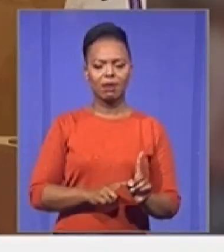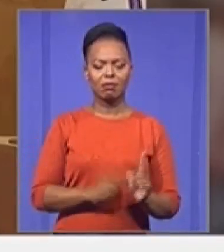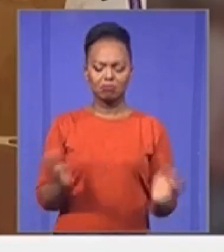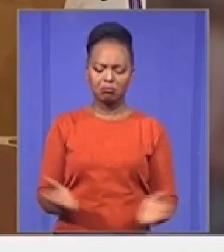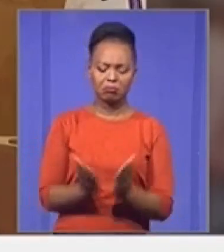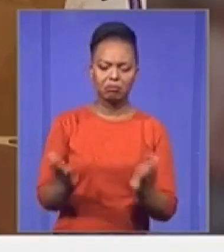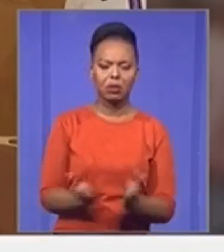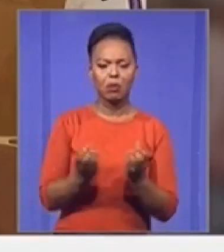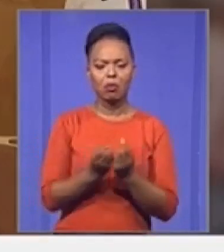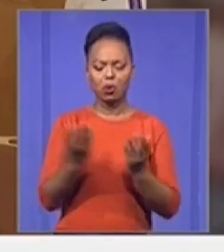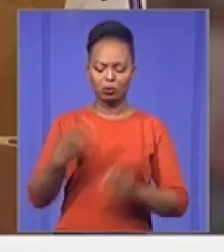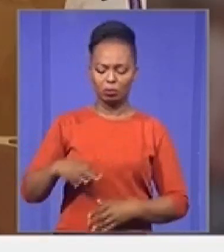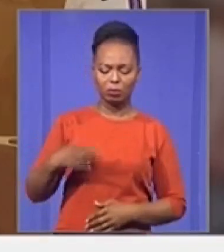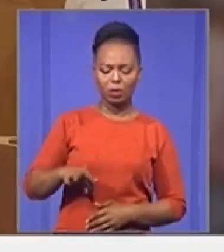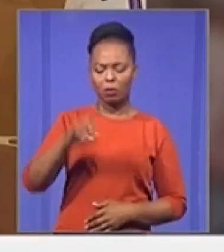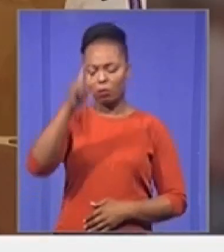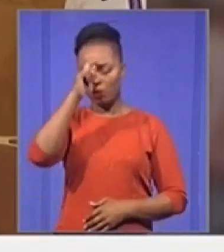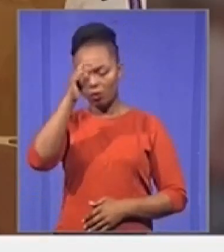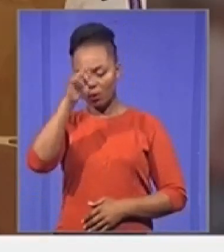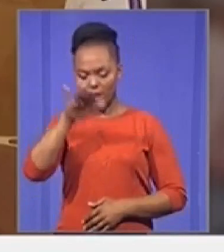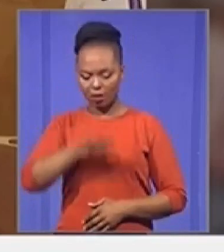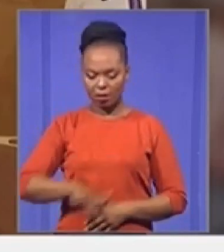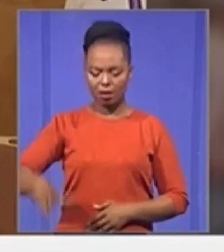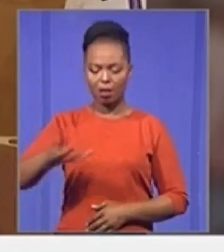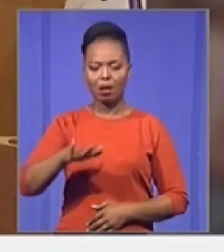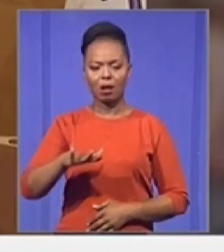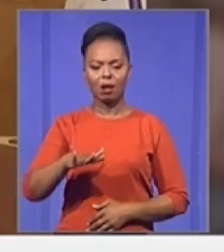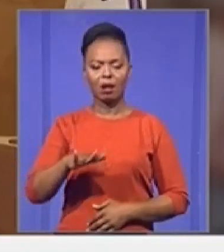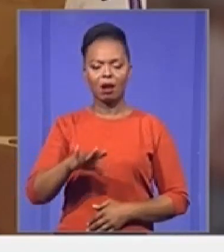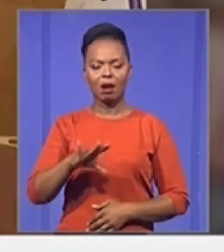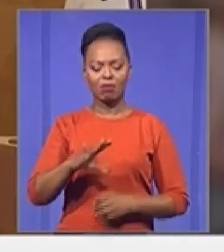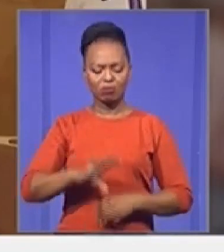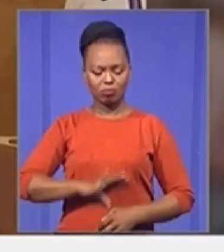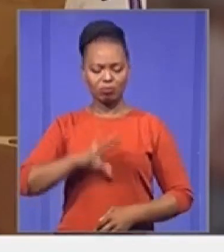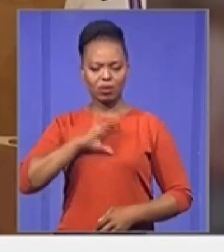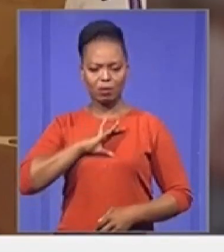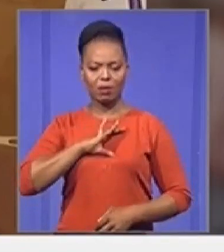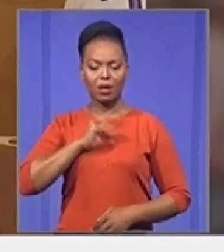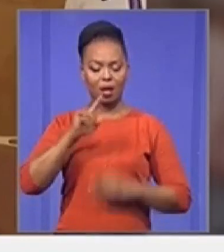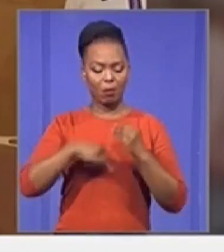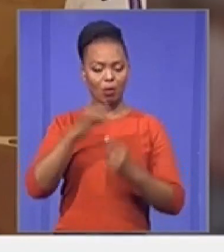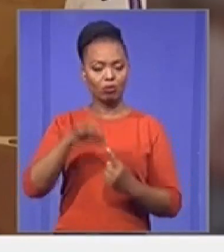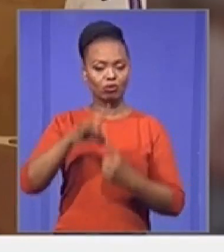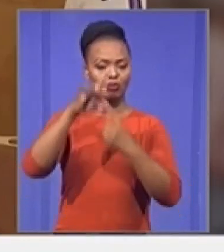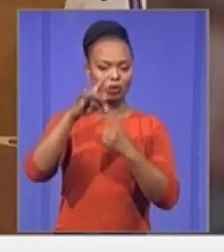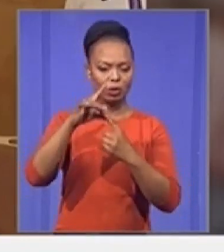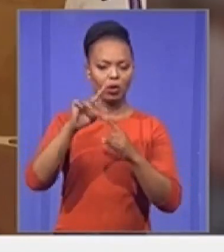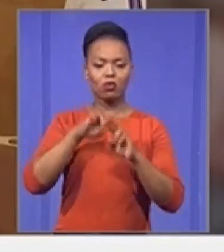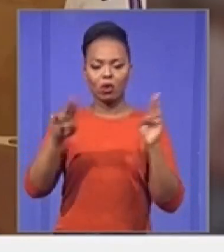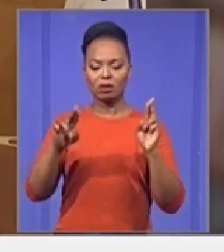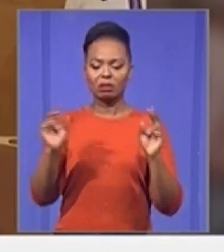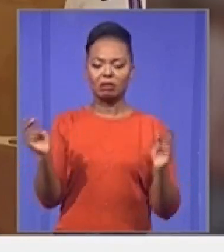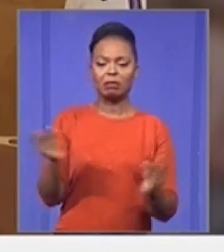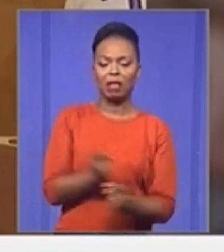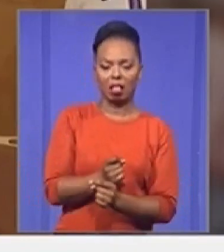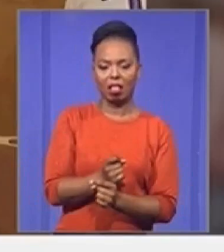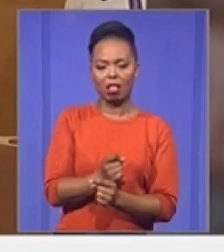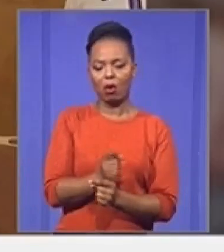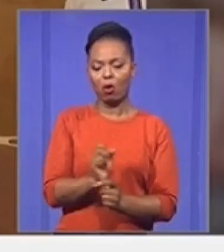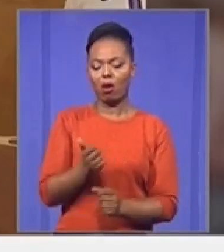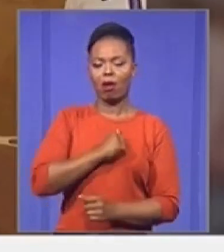boys and girls in our country. He is a living proof that it's about choice, not chance,